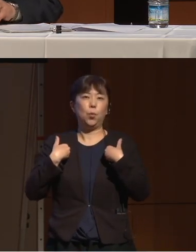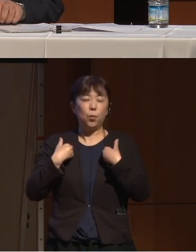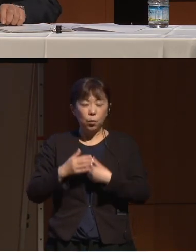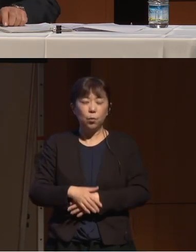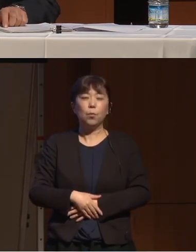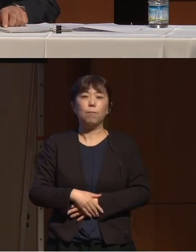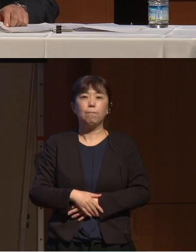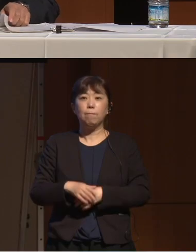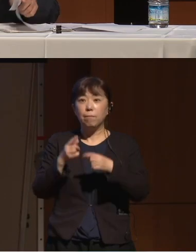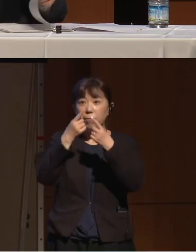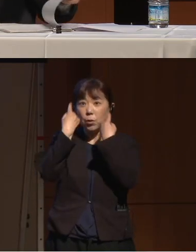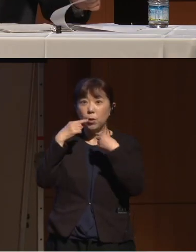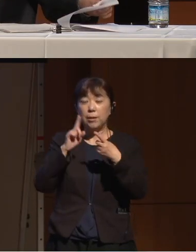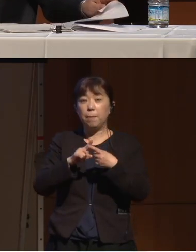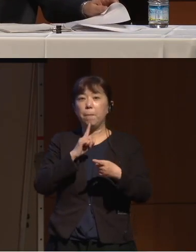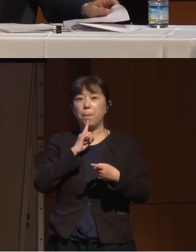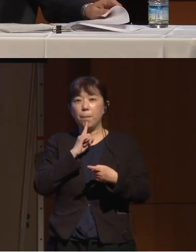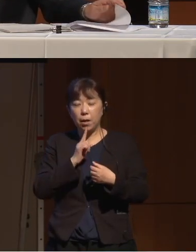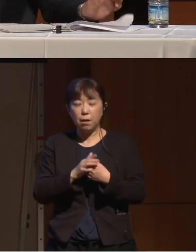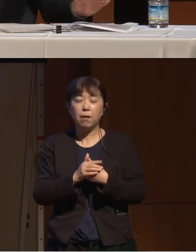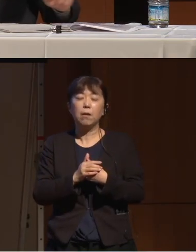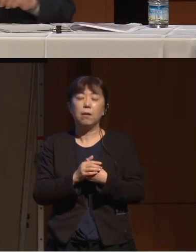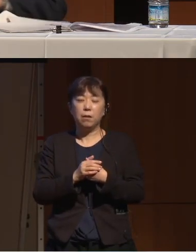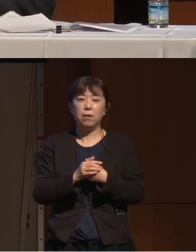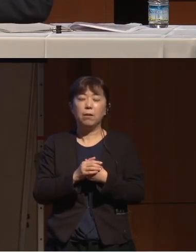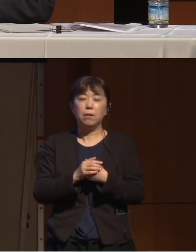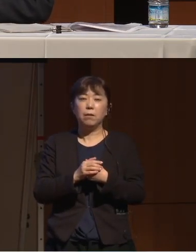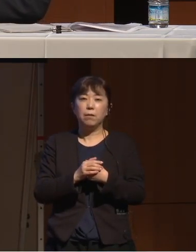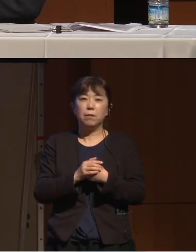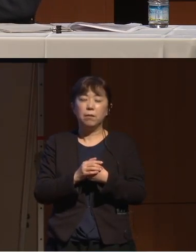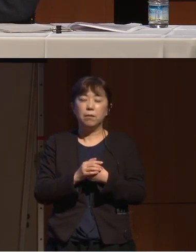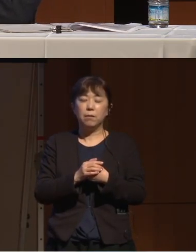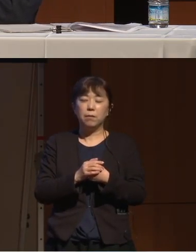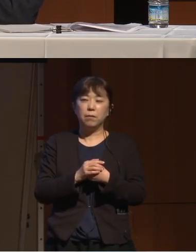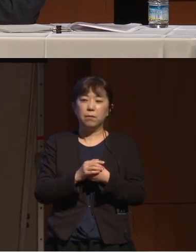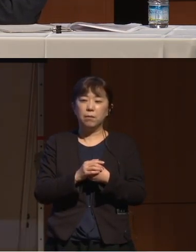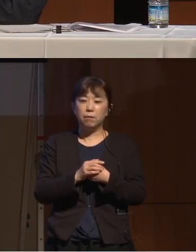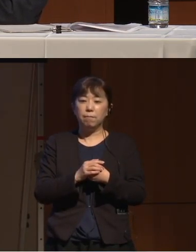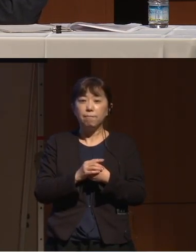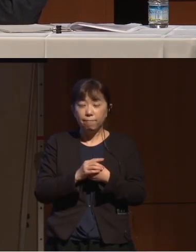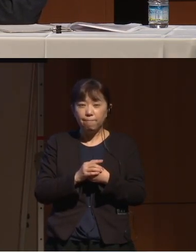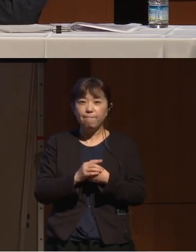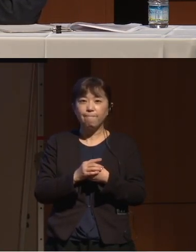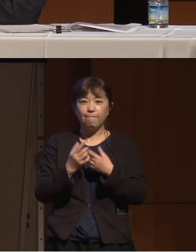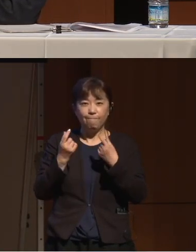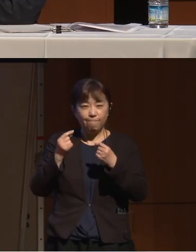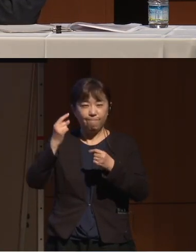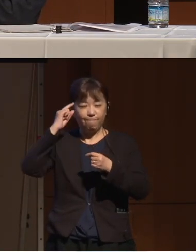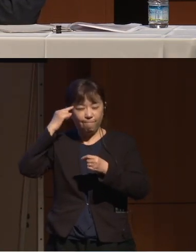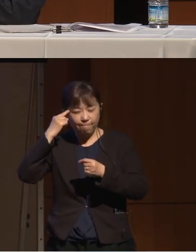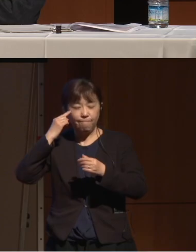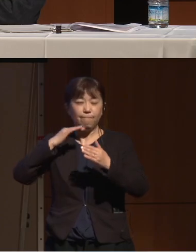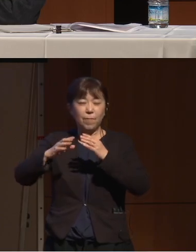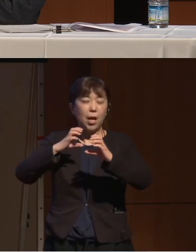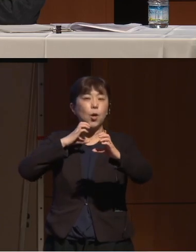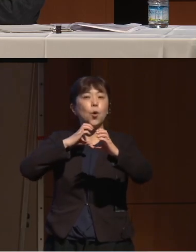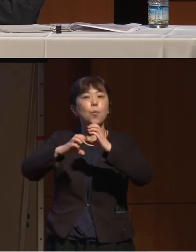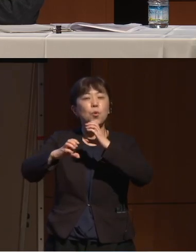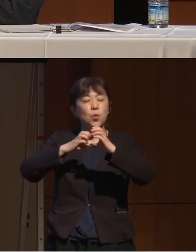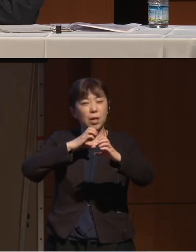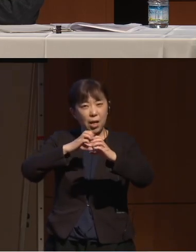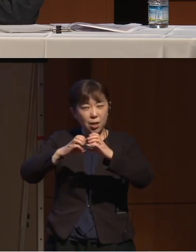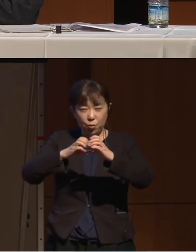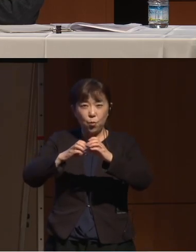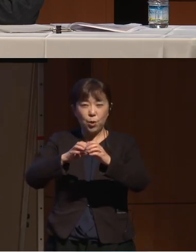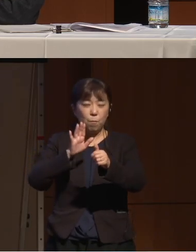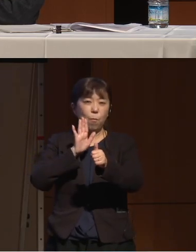also contribute to the progress of strategic communication to the